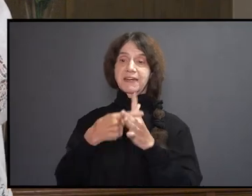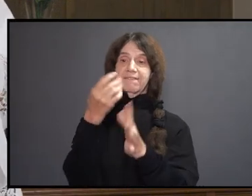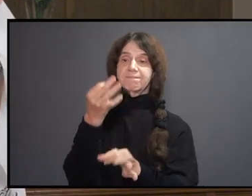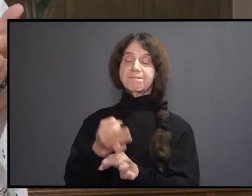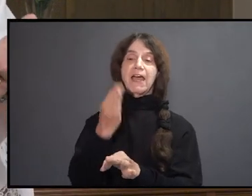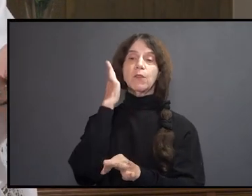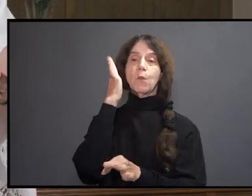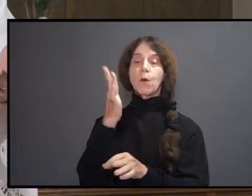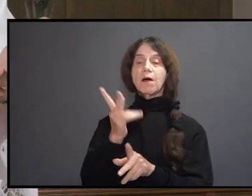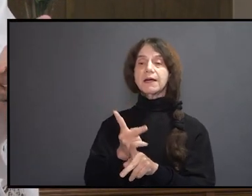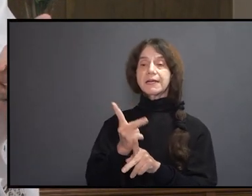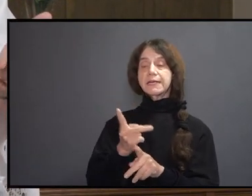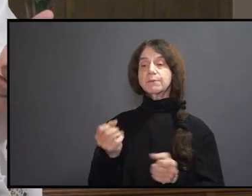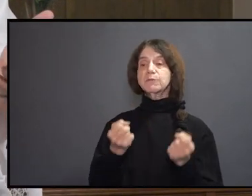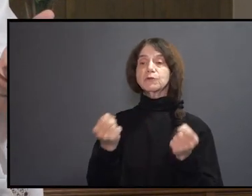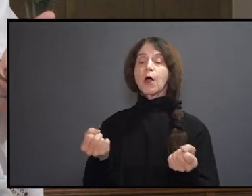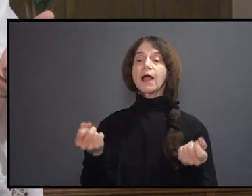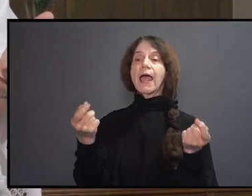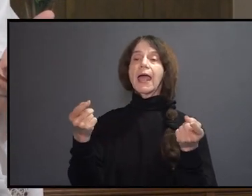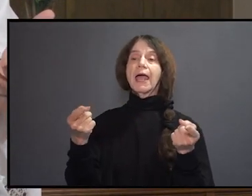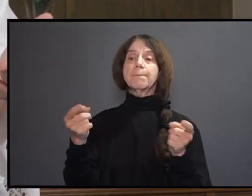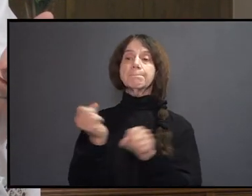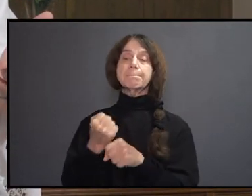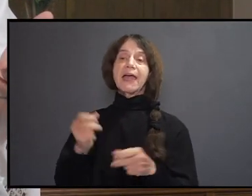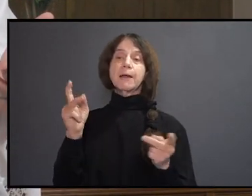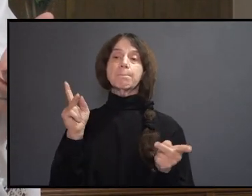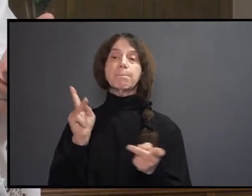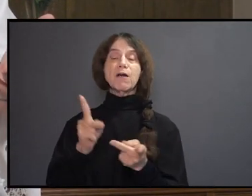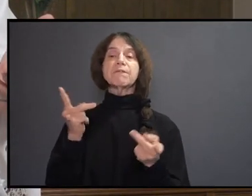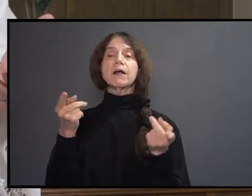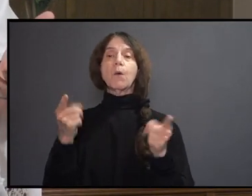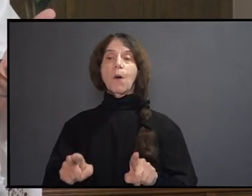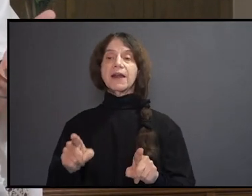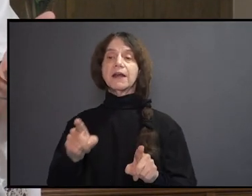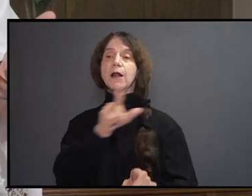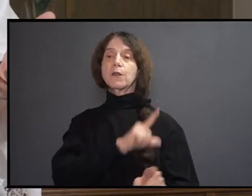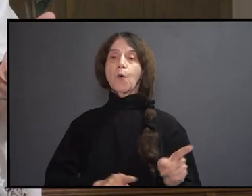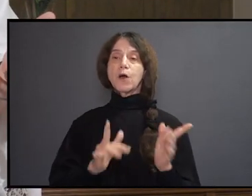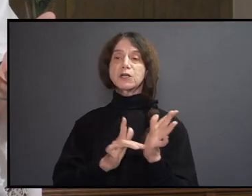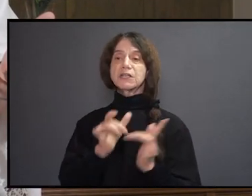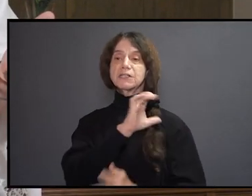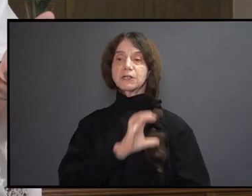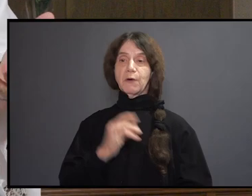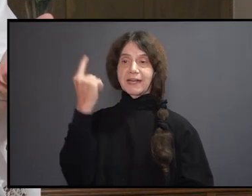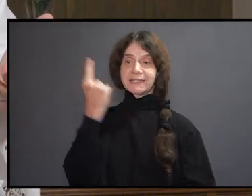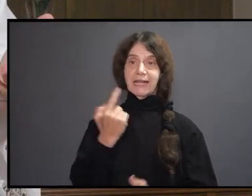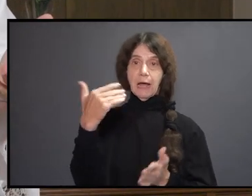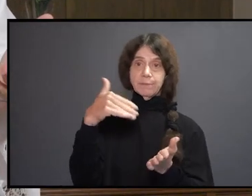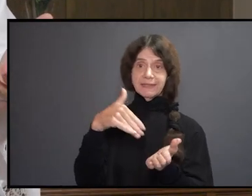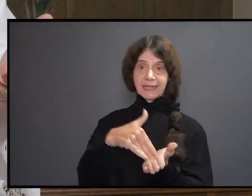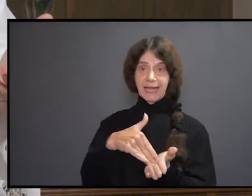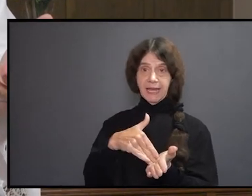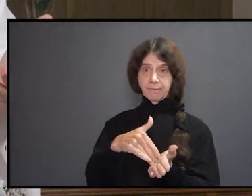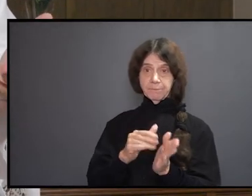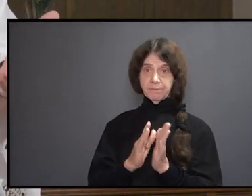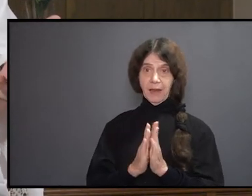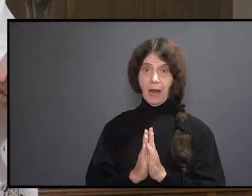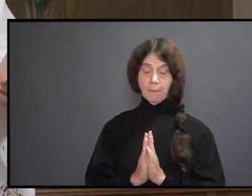Lord, who has begun this good work in us, bring it to completion in the day of our Lord Jesus